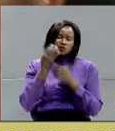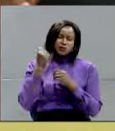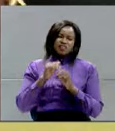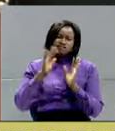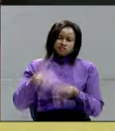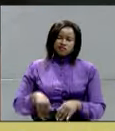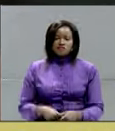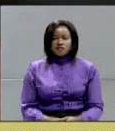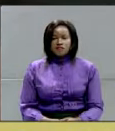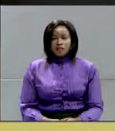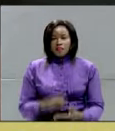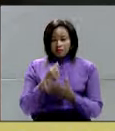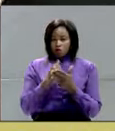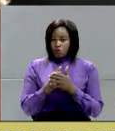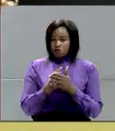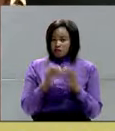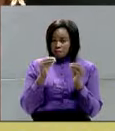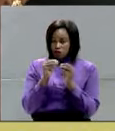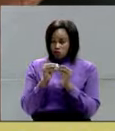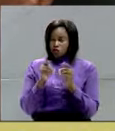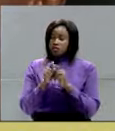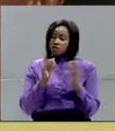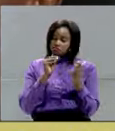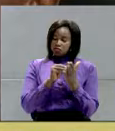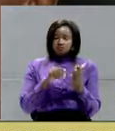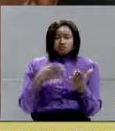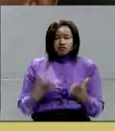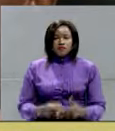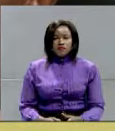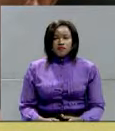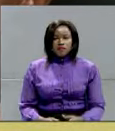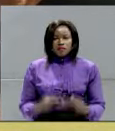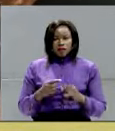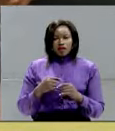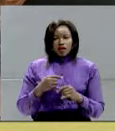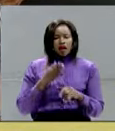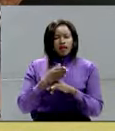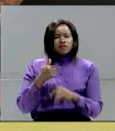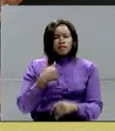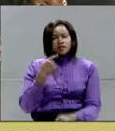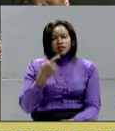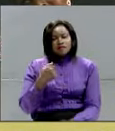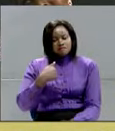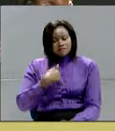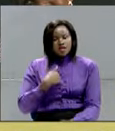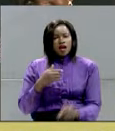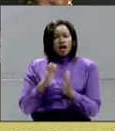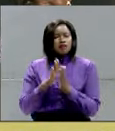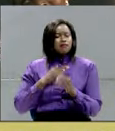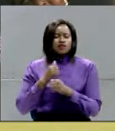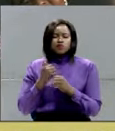Mm-hmm. After all, the boys are what? Are also exactly part of that. Mm-hmm. But then I looked at myself and my daughter. And if she